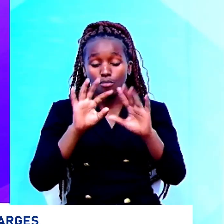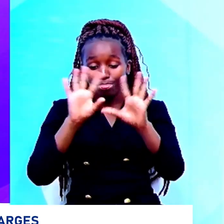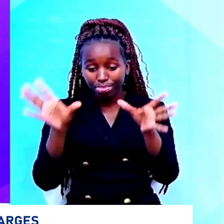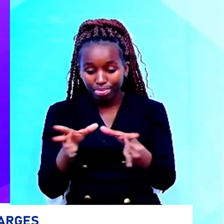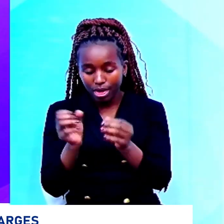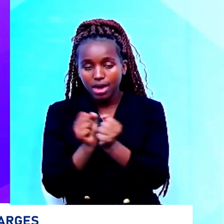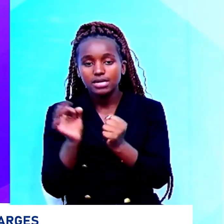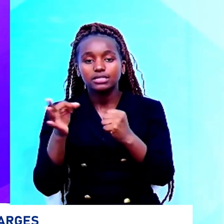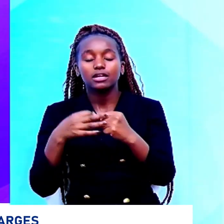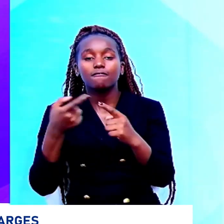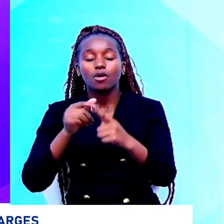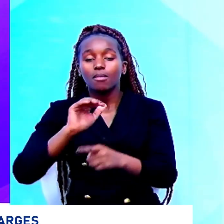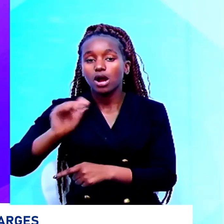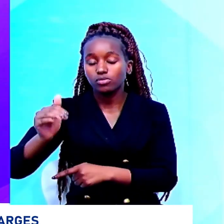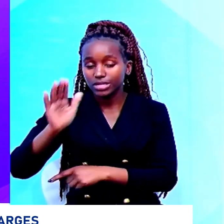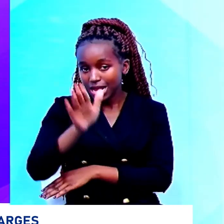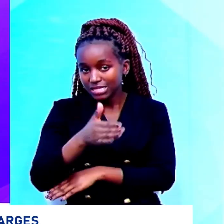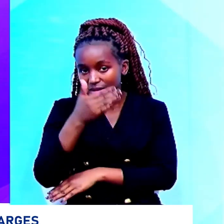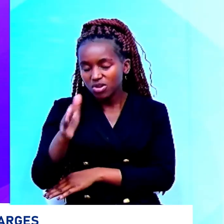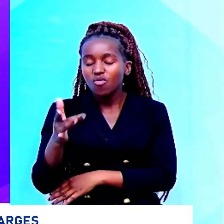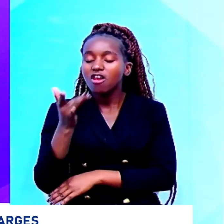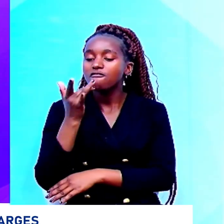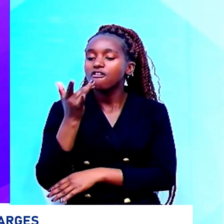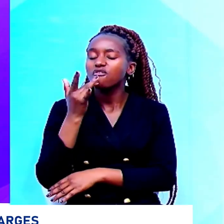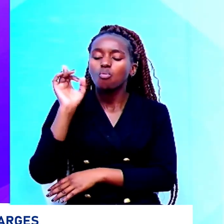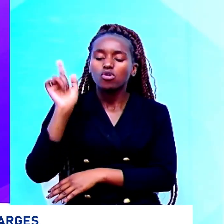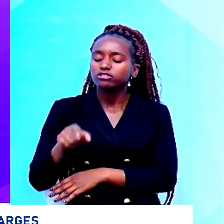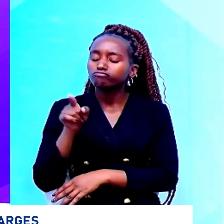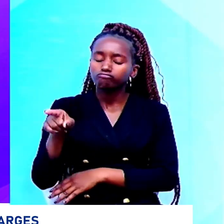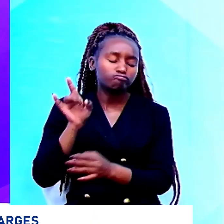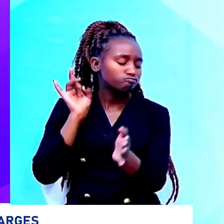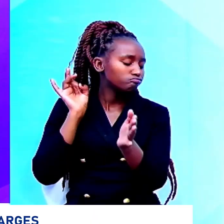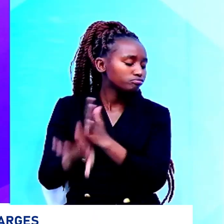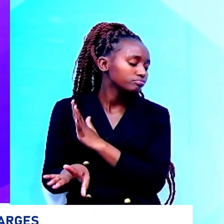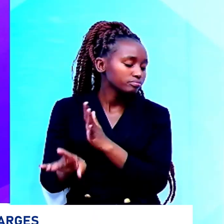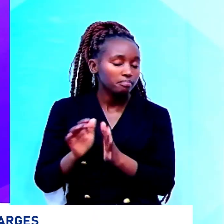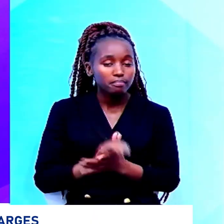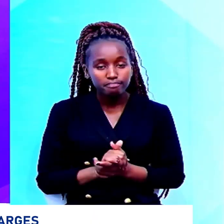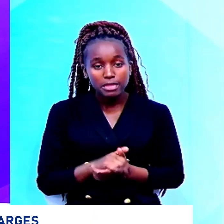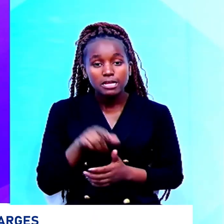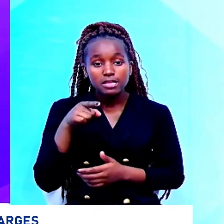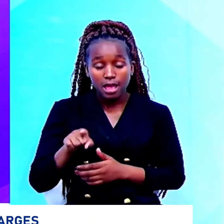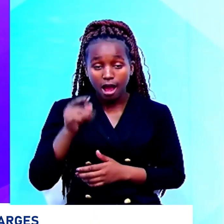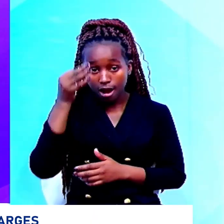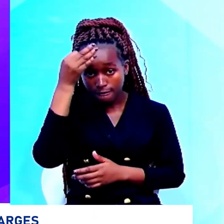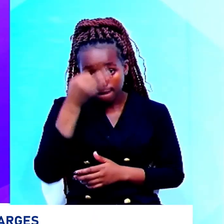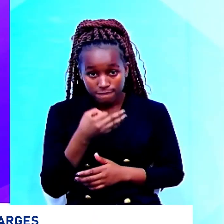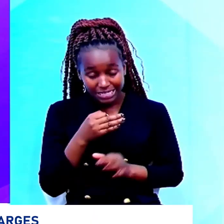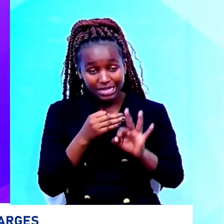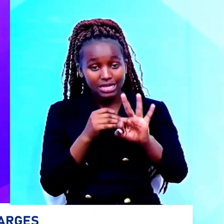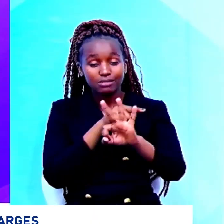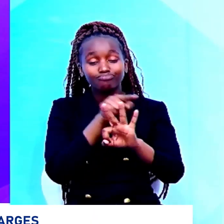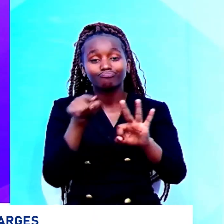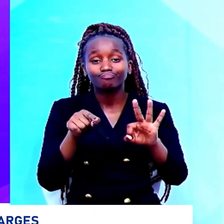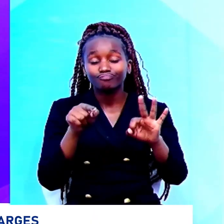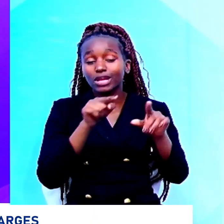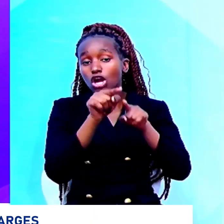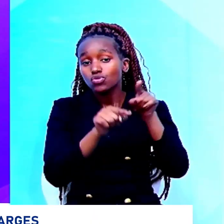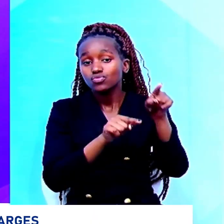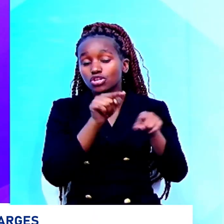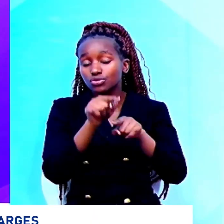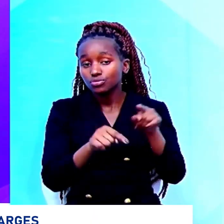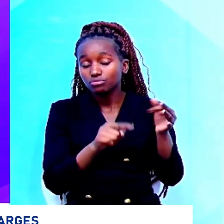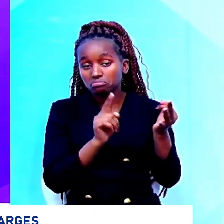Assembly voted in the favor of his ouster. He faces 3 primary accusations, that